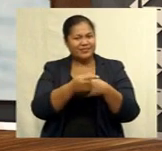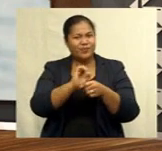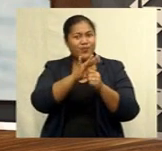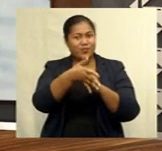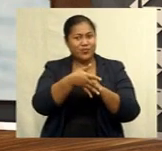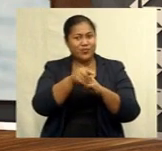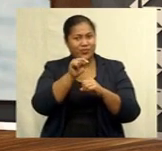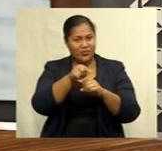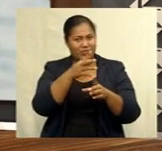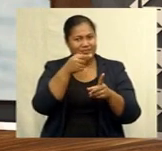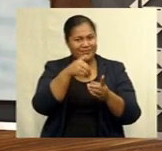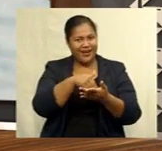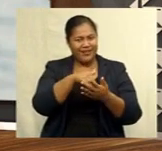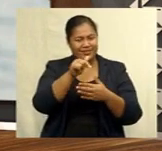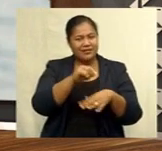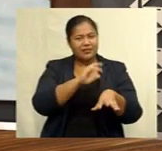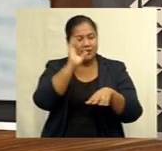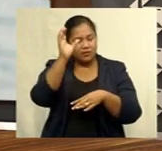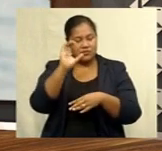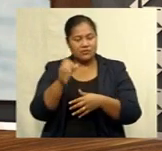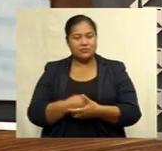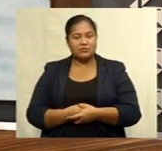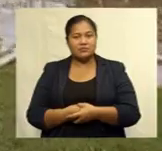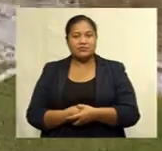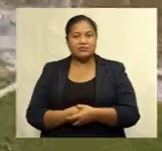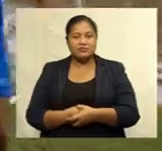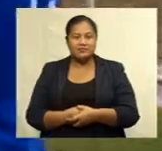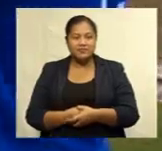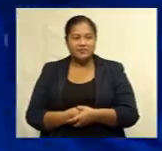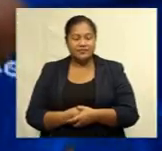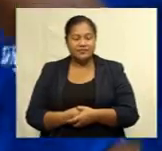hit the country. Venina Rakautonga with this report.